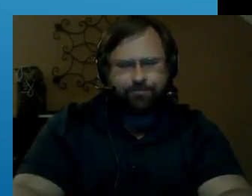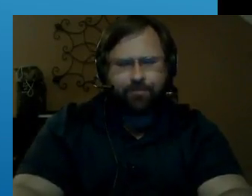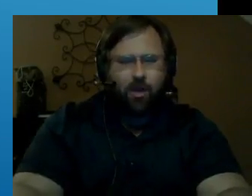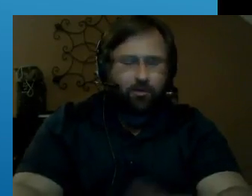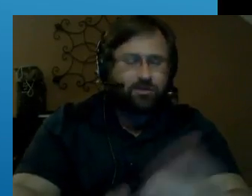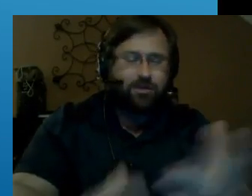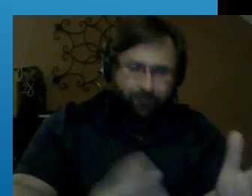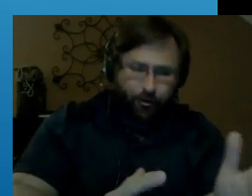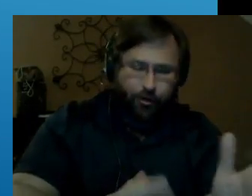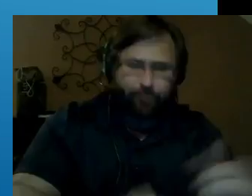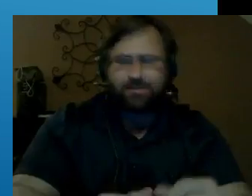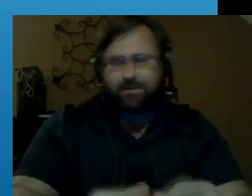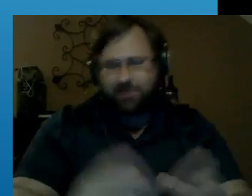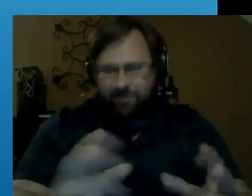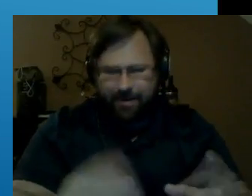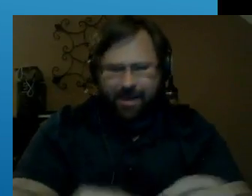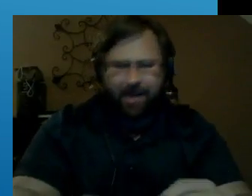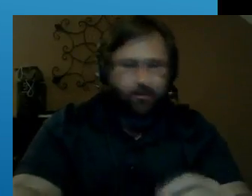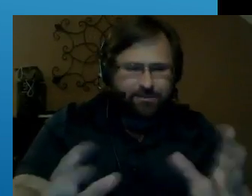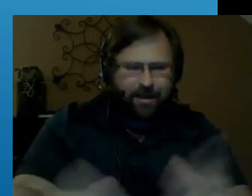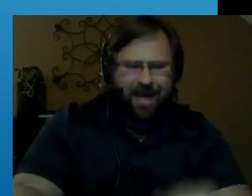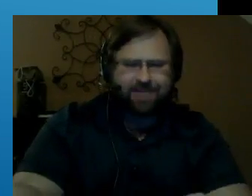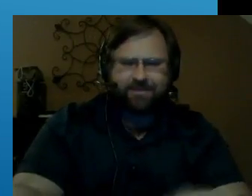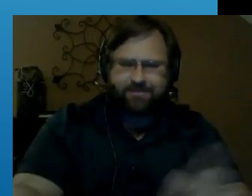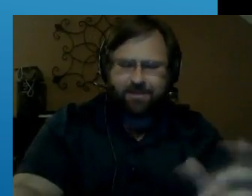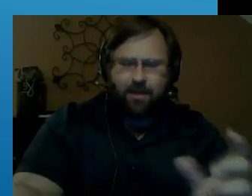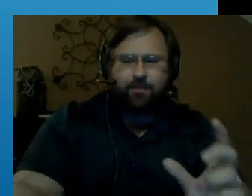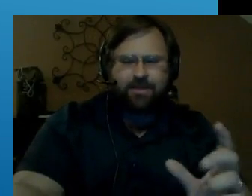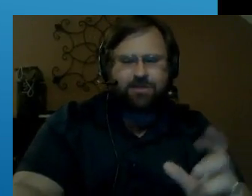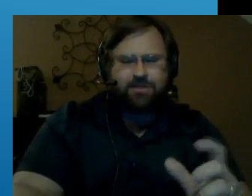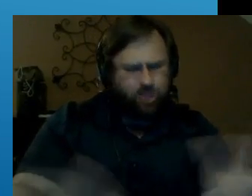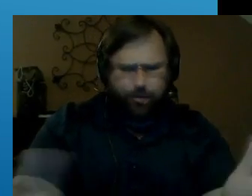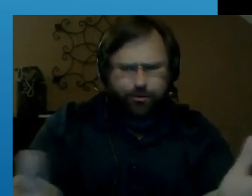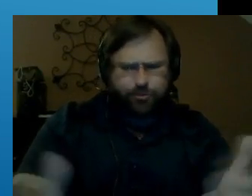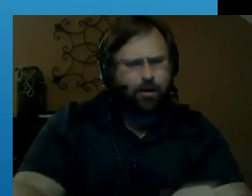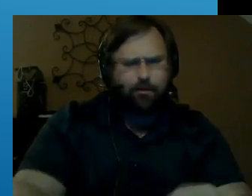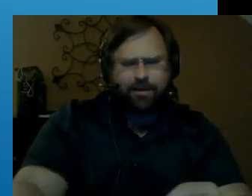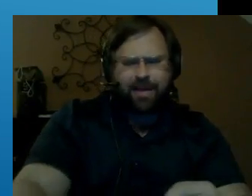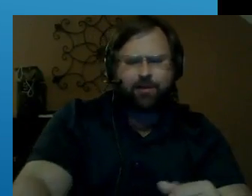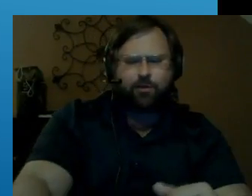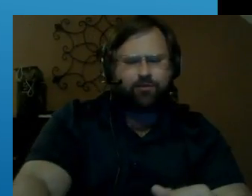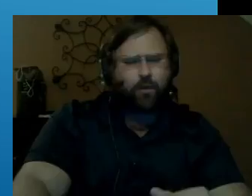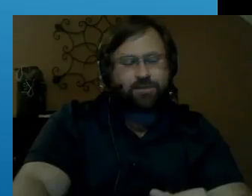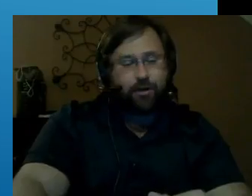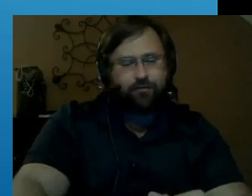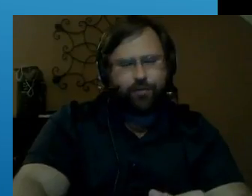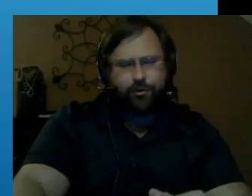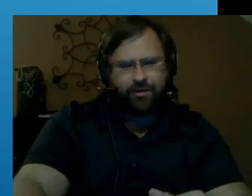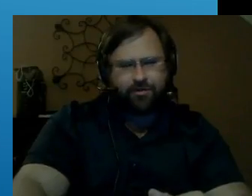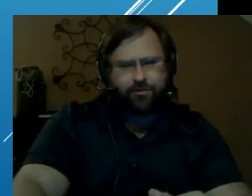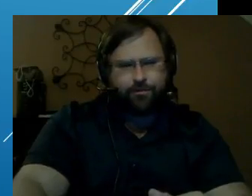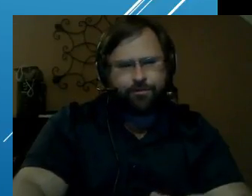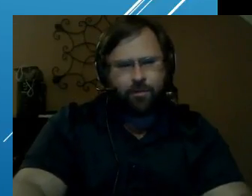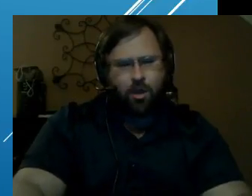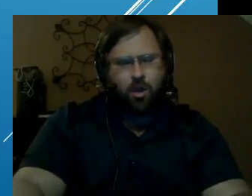category. We've talked about verbs, a little bit about nouns, about adjectives, but determiners are probably a category of words that you're not familiar